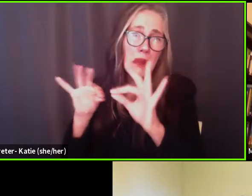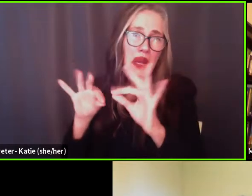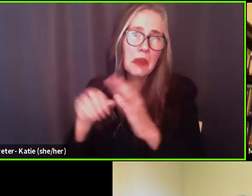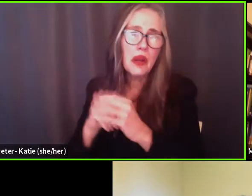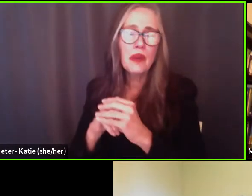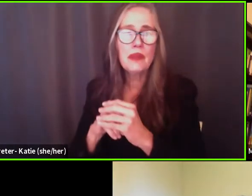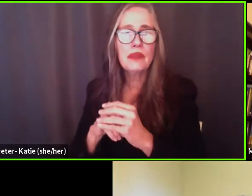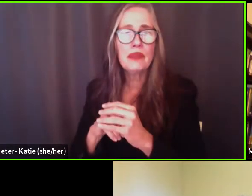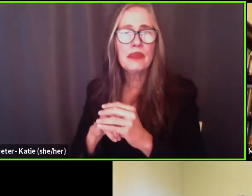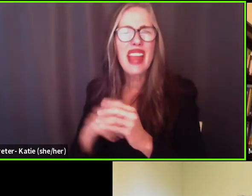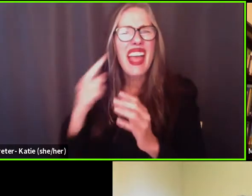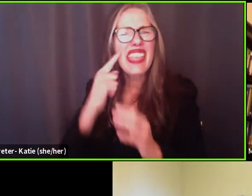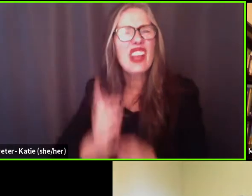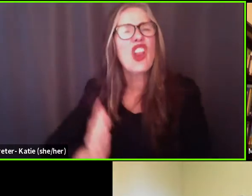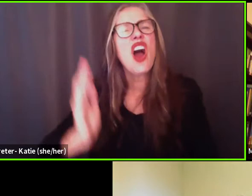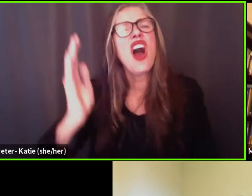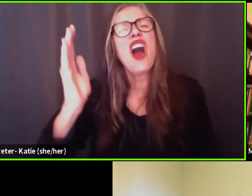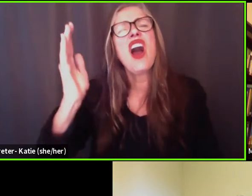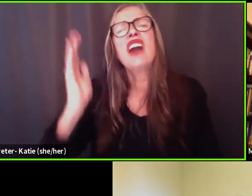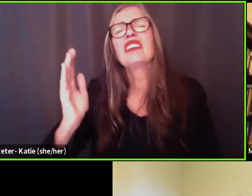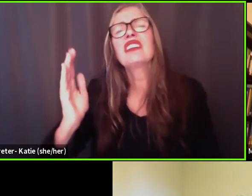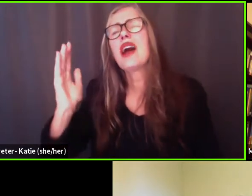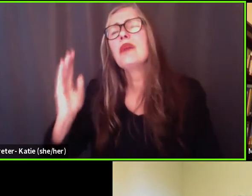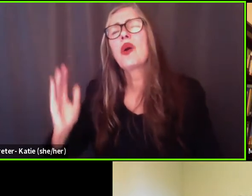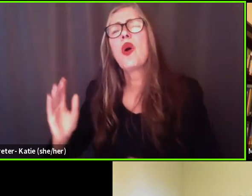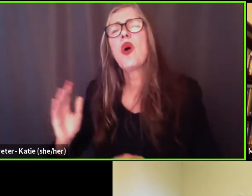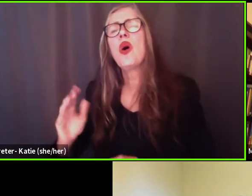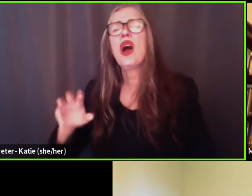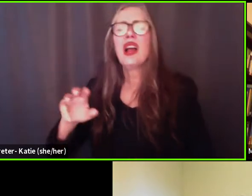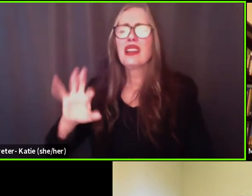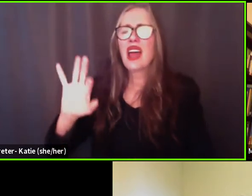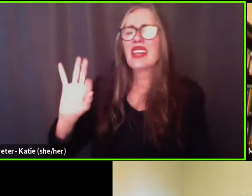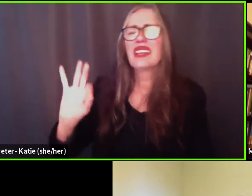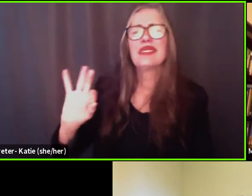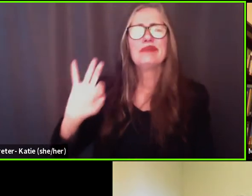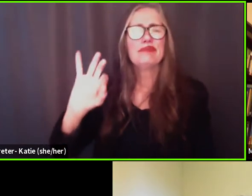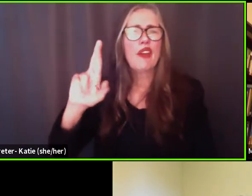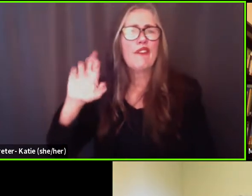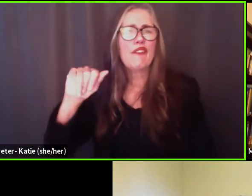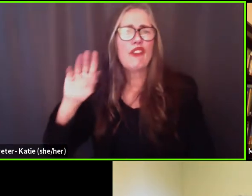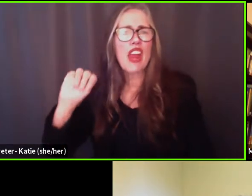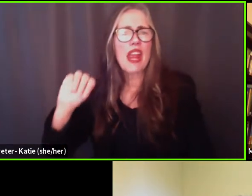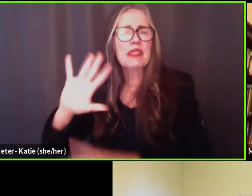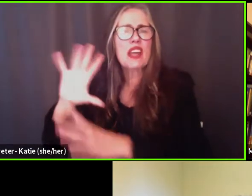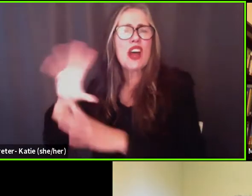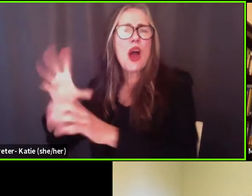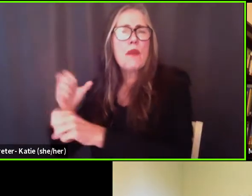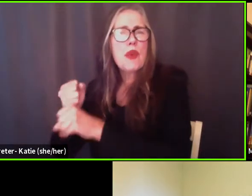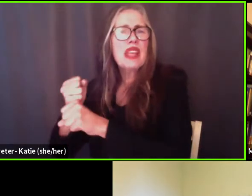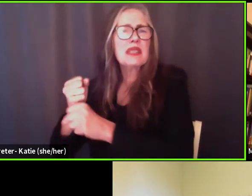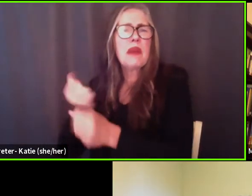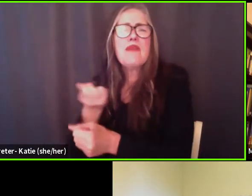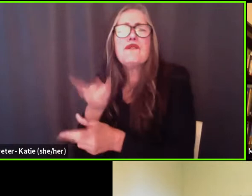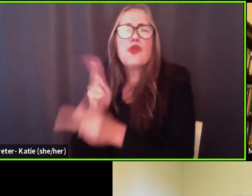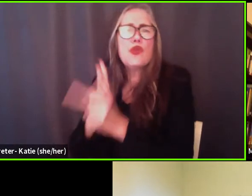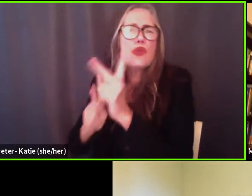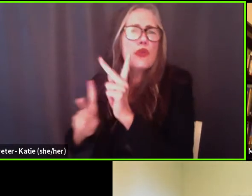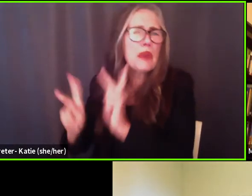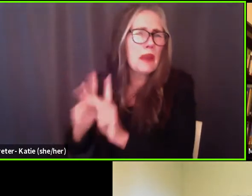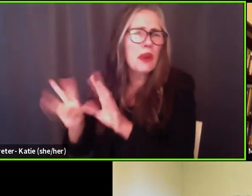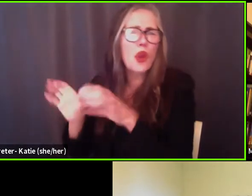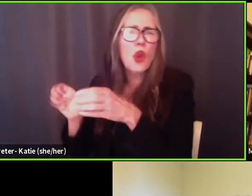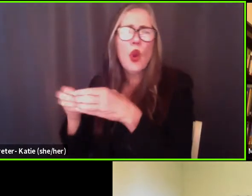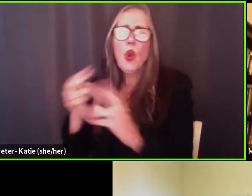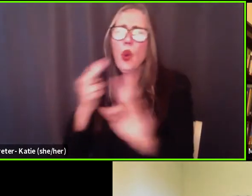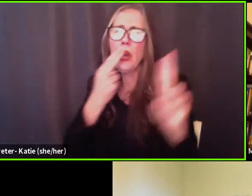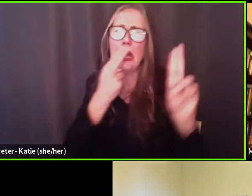as a fringe ideology that was uh that was uh embraced by a handful a small group of of